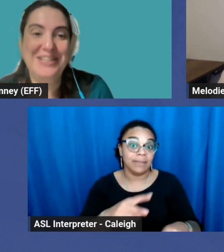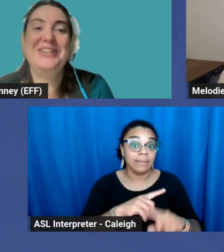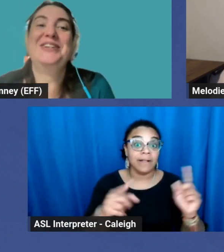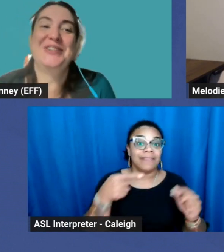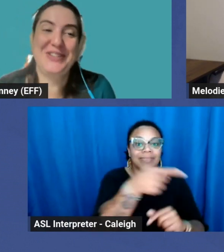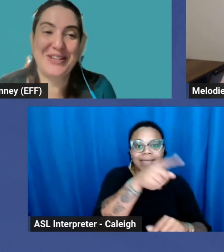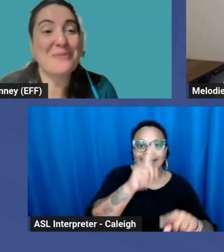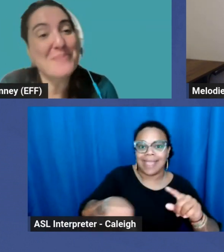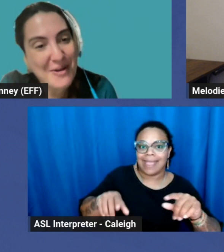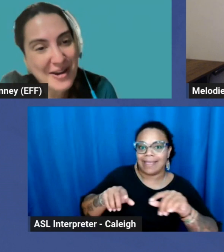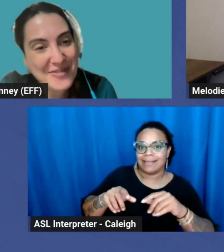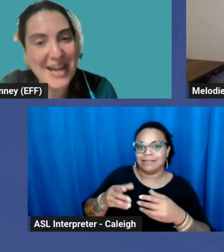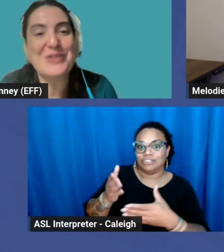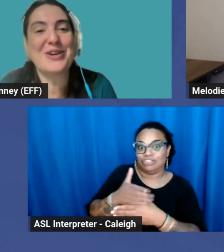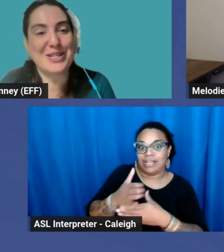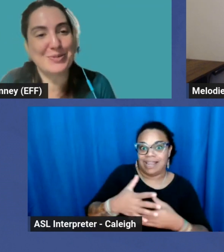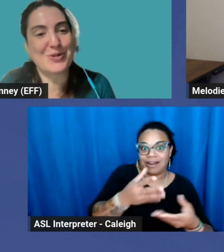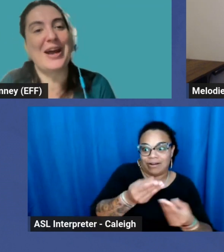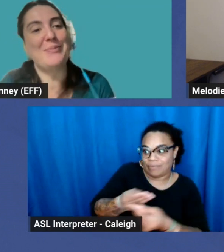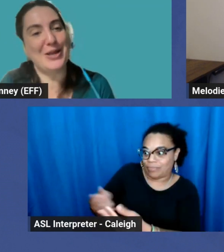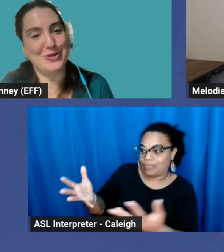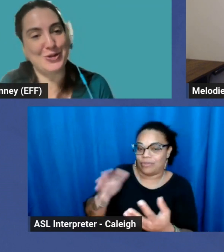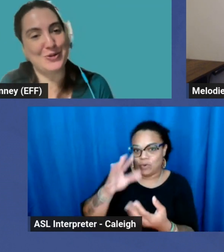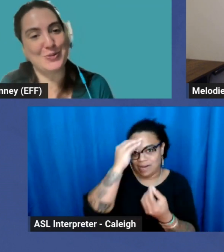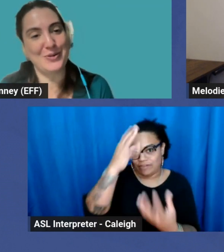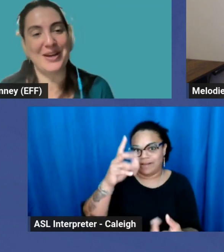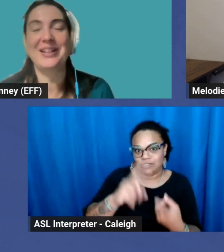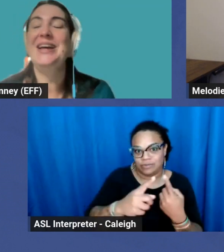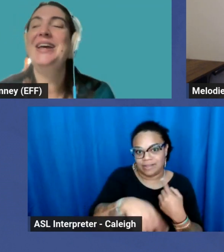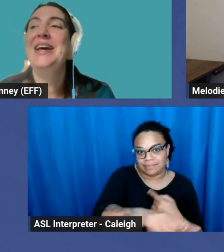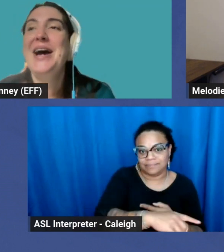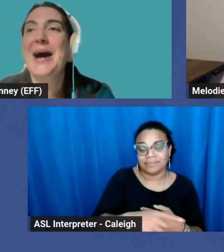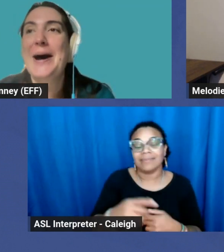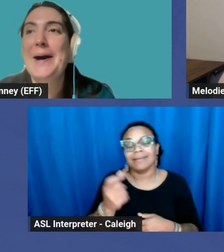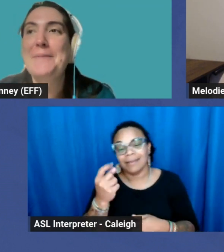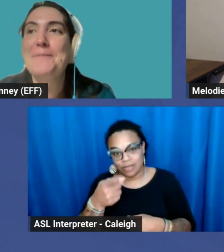else. So be aware of that. You can unsubscribe. That usually works pretty well.